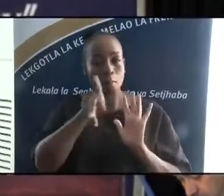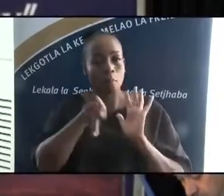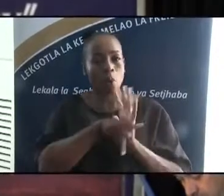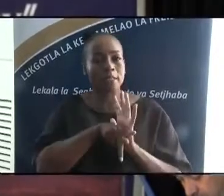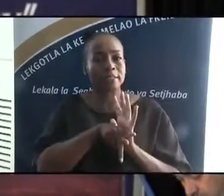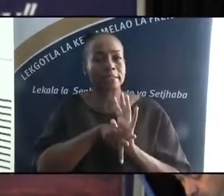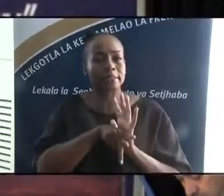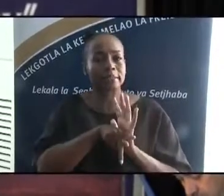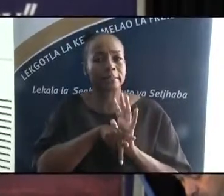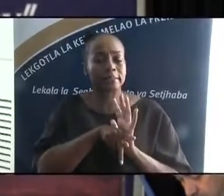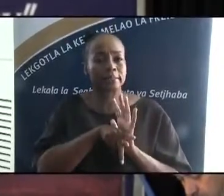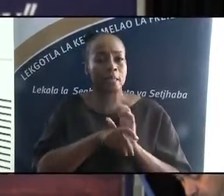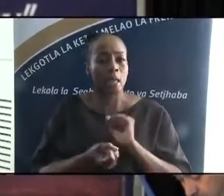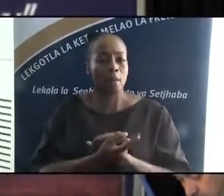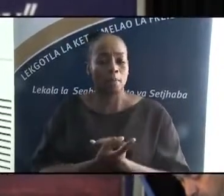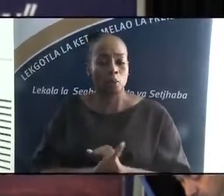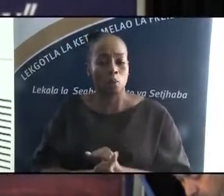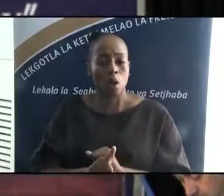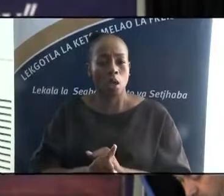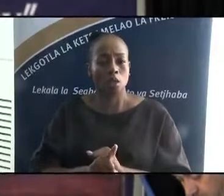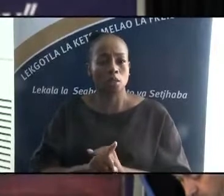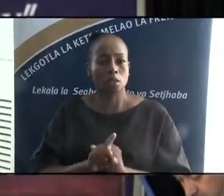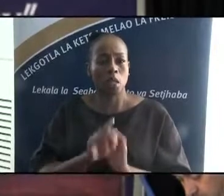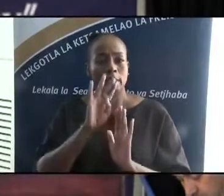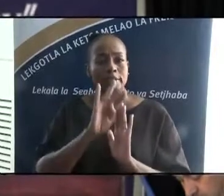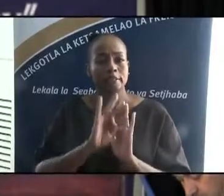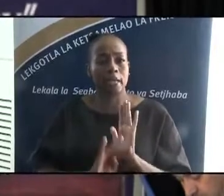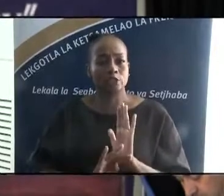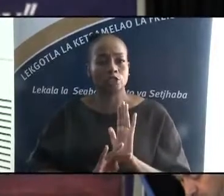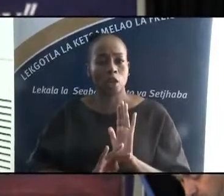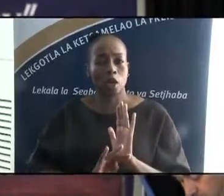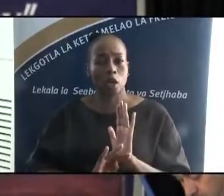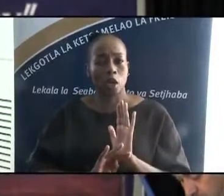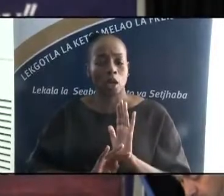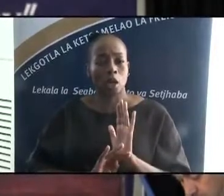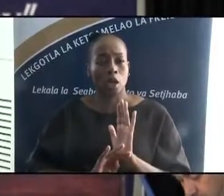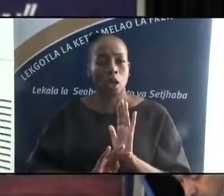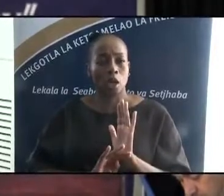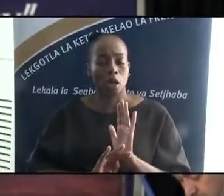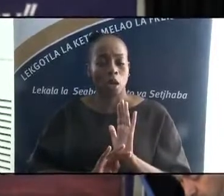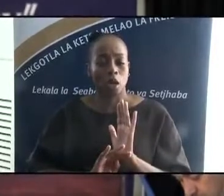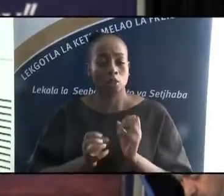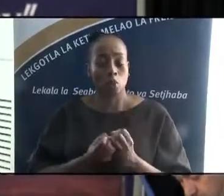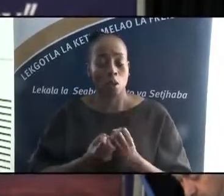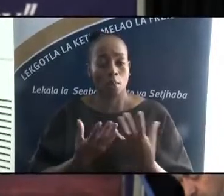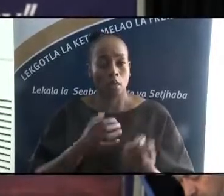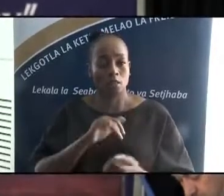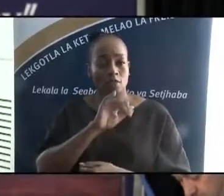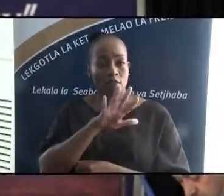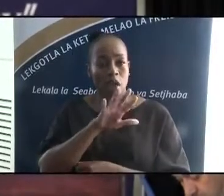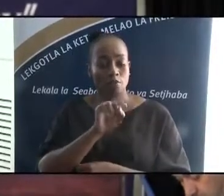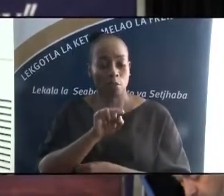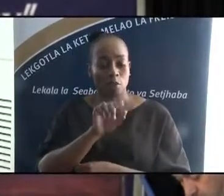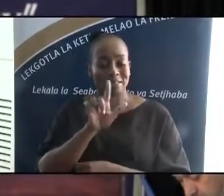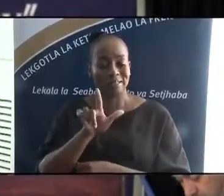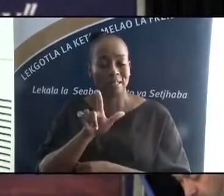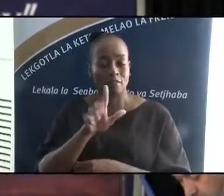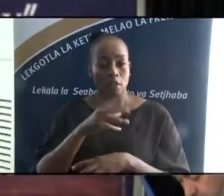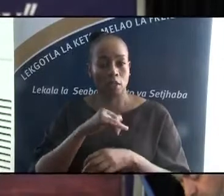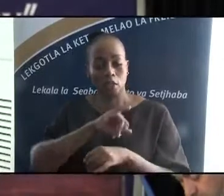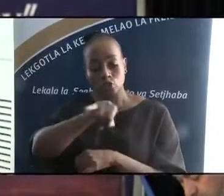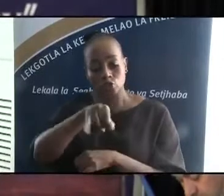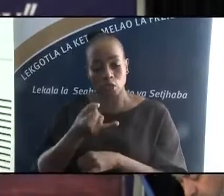stance causes a marginal reduction in the inflation rate to 5.7% in January